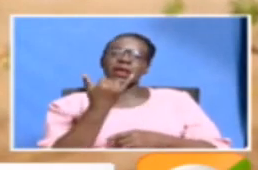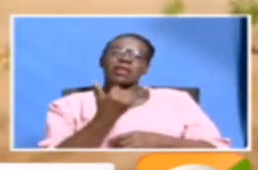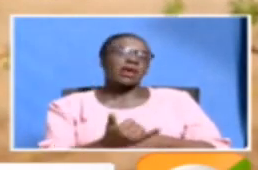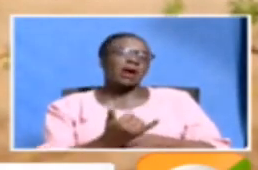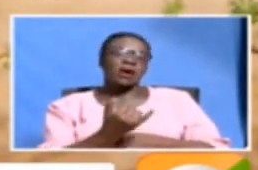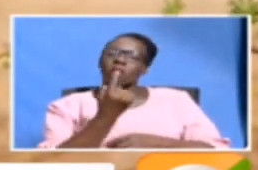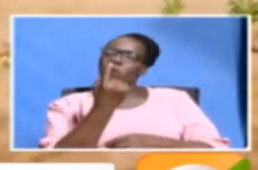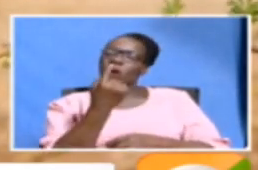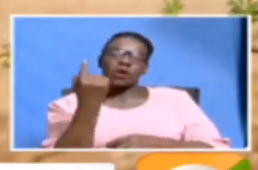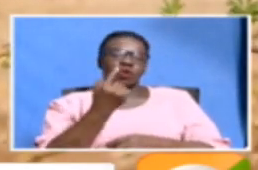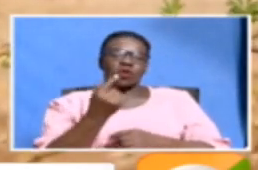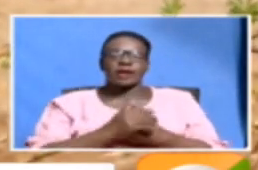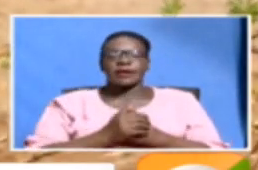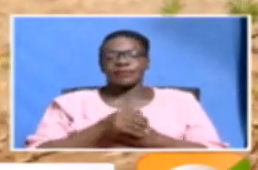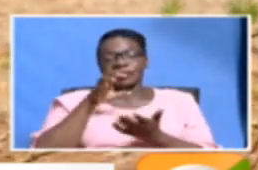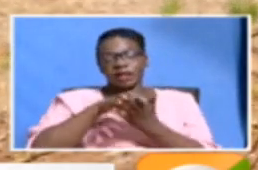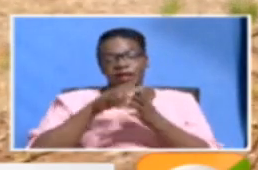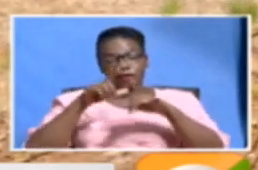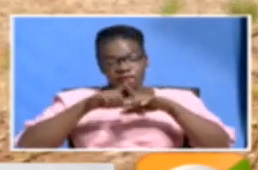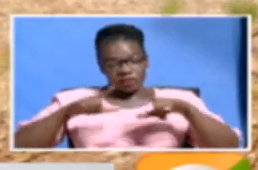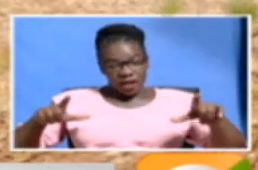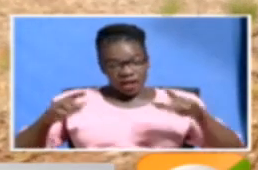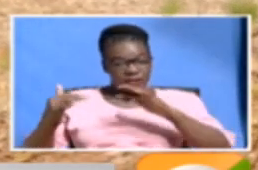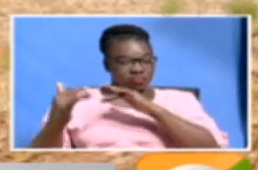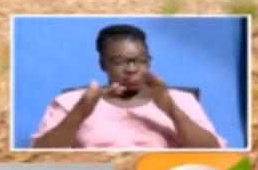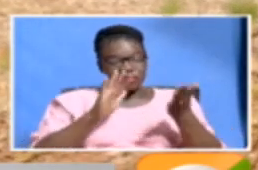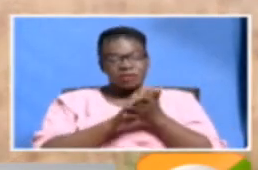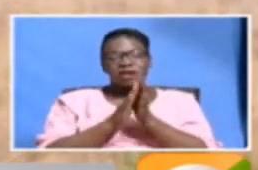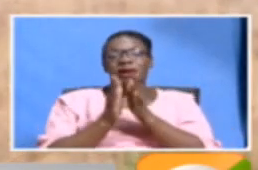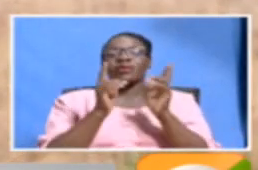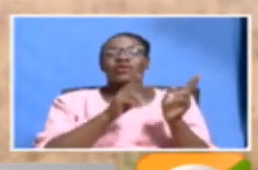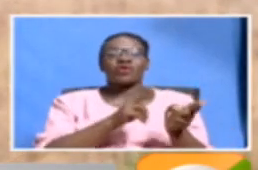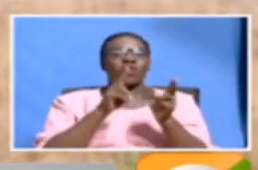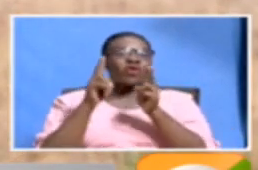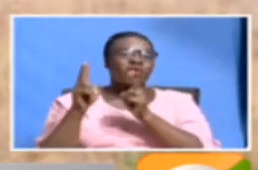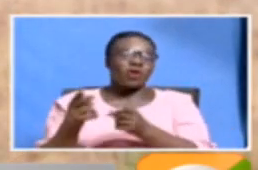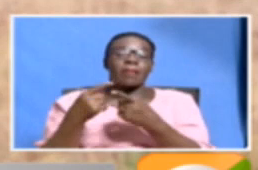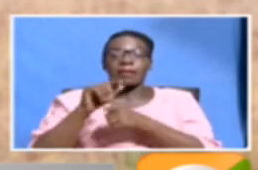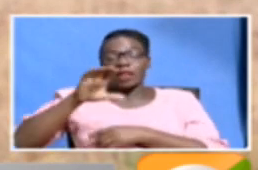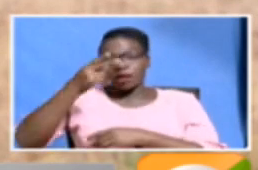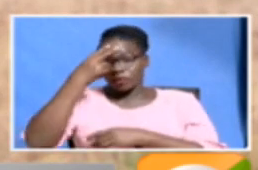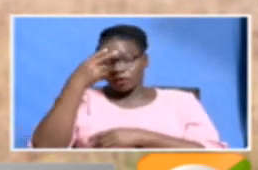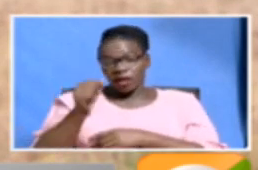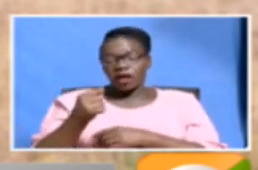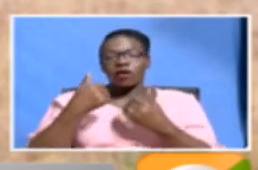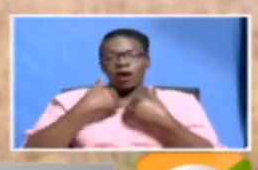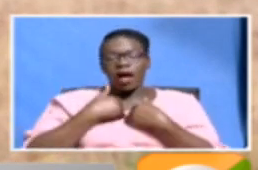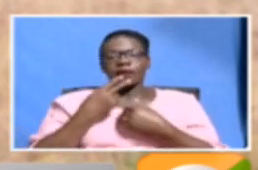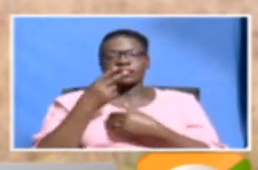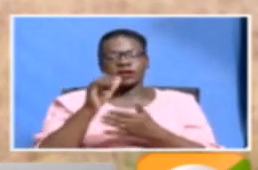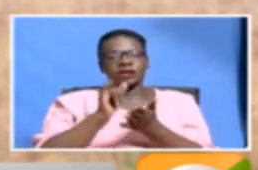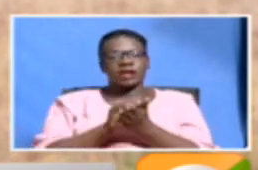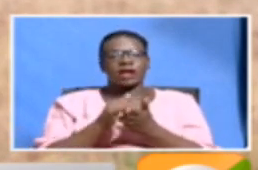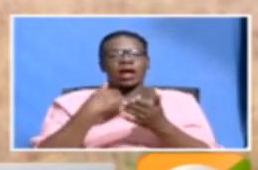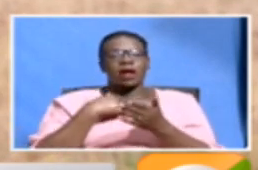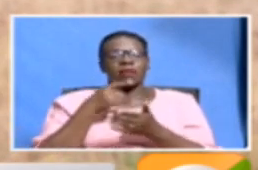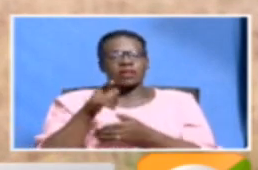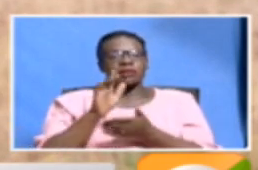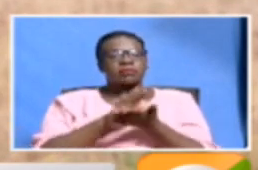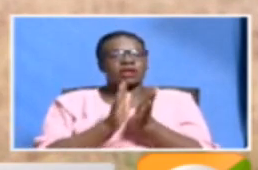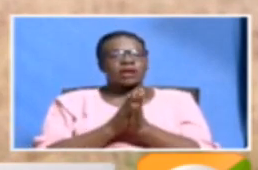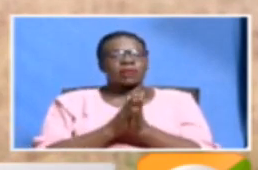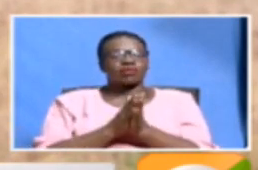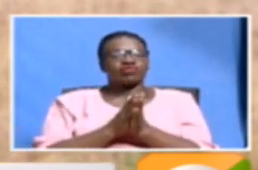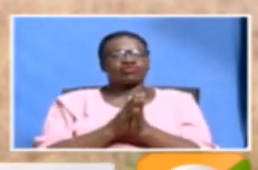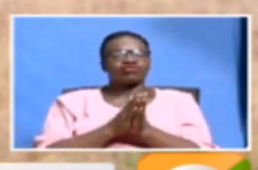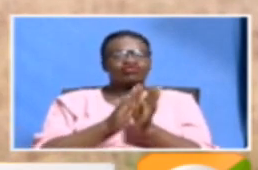The cases of land-related disputes have become so common here, but the county of Kajiado has ensured that this becomes a thing of the